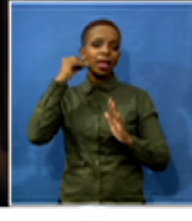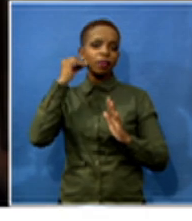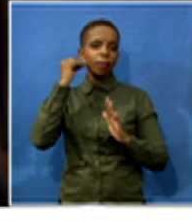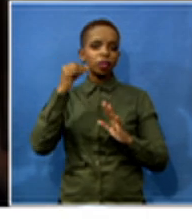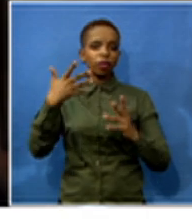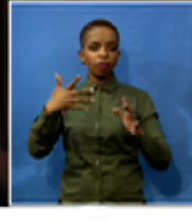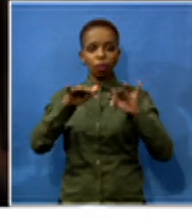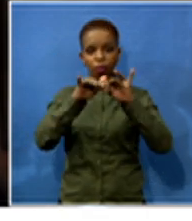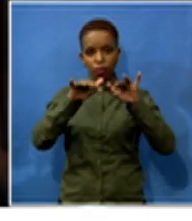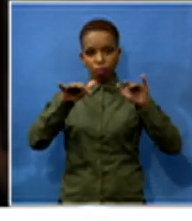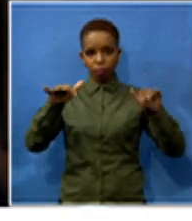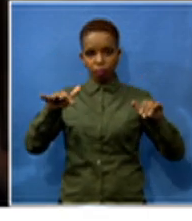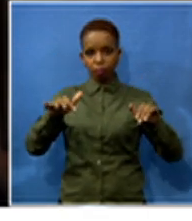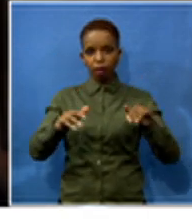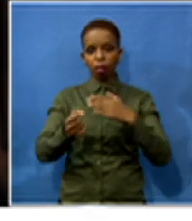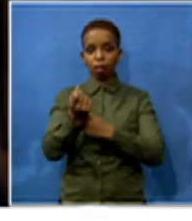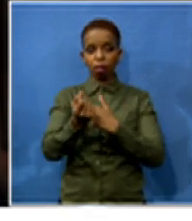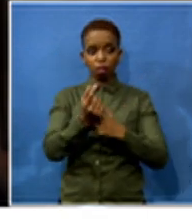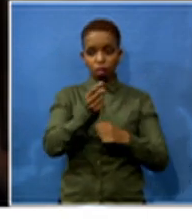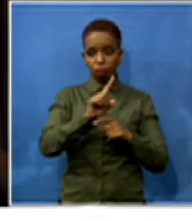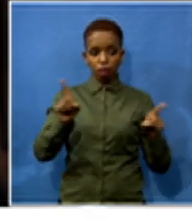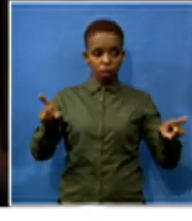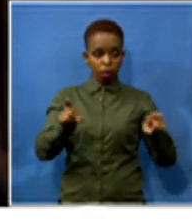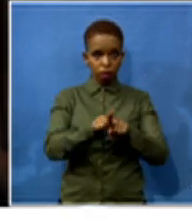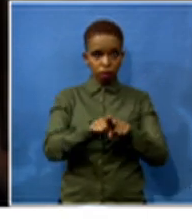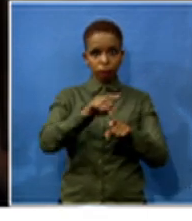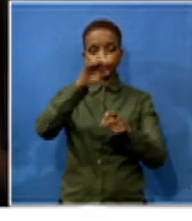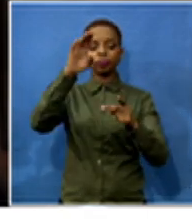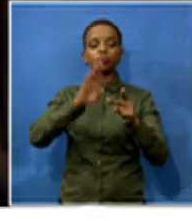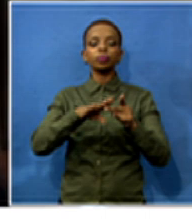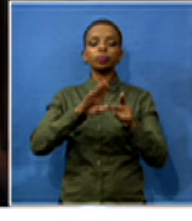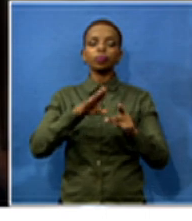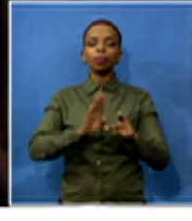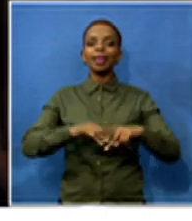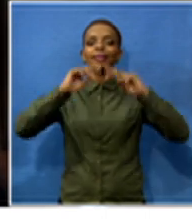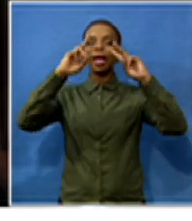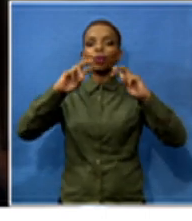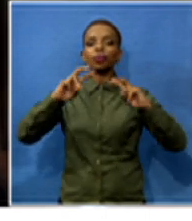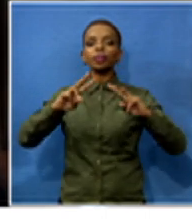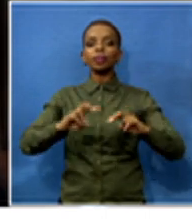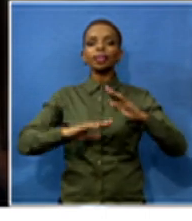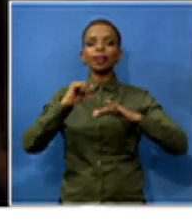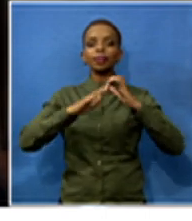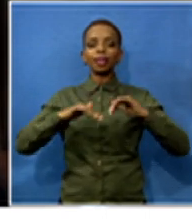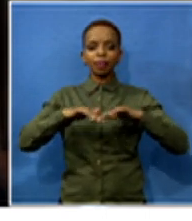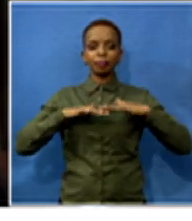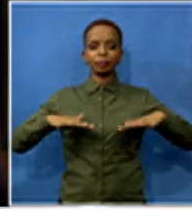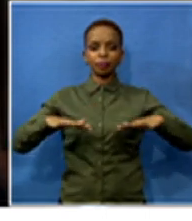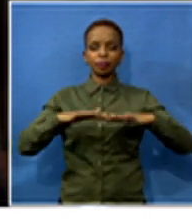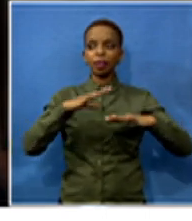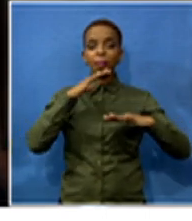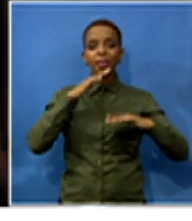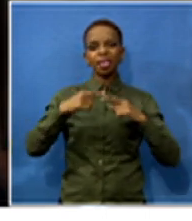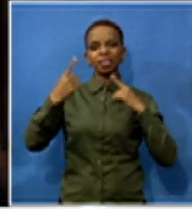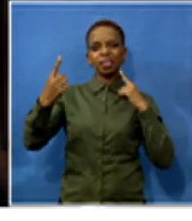population dynamics. Secondly, to be a research infrastructure, so the different universities,